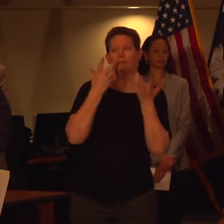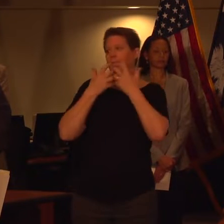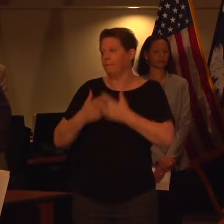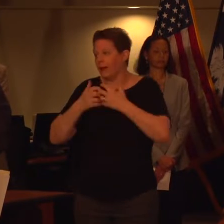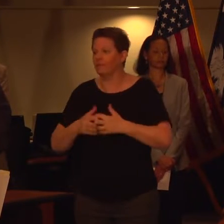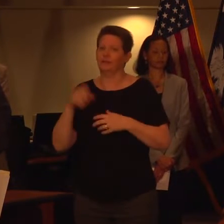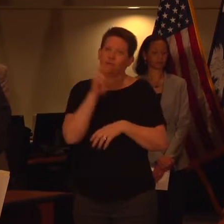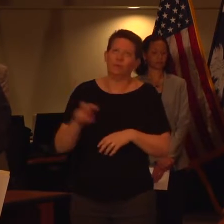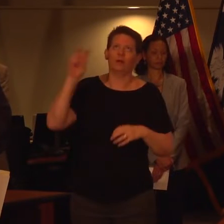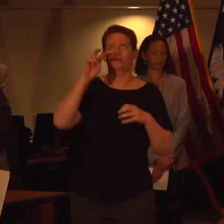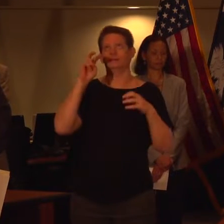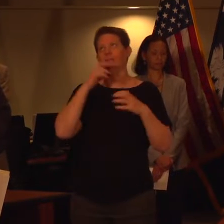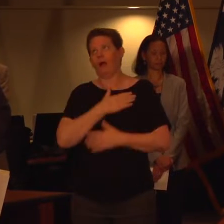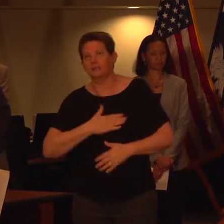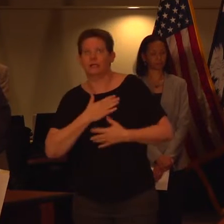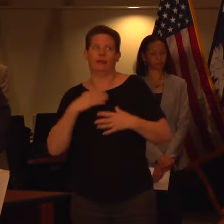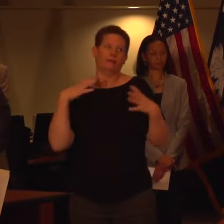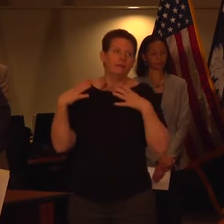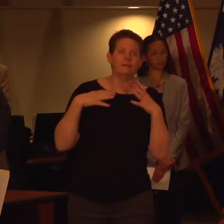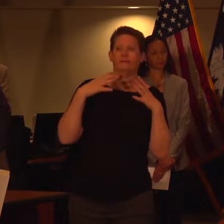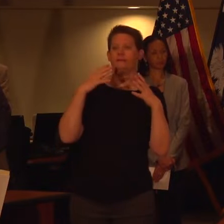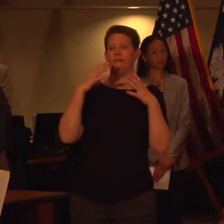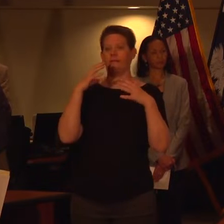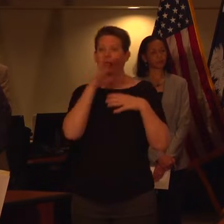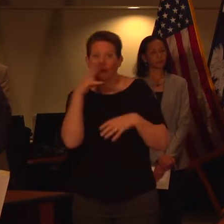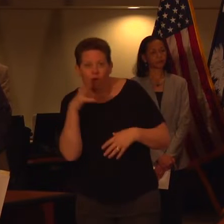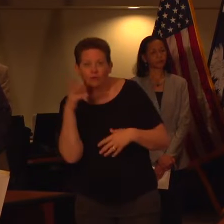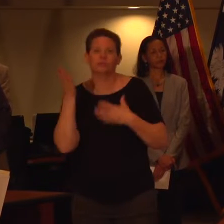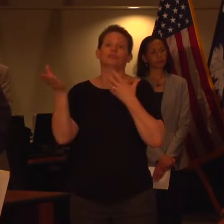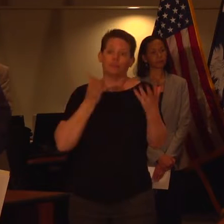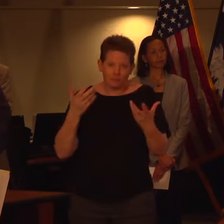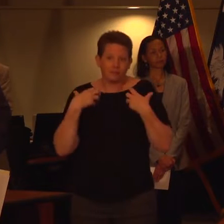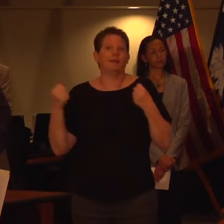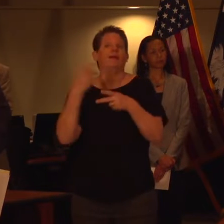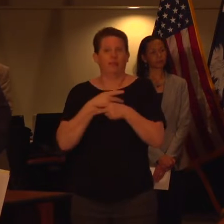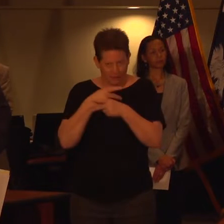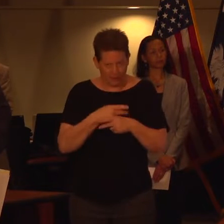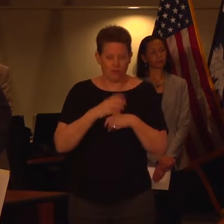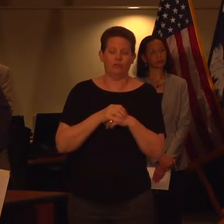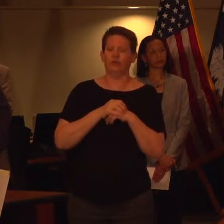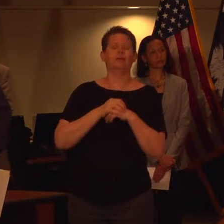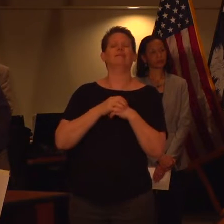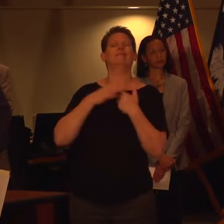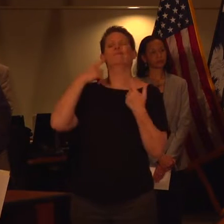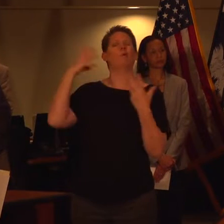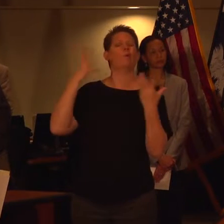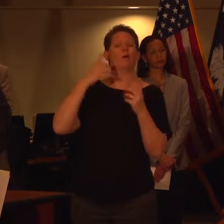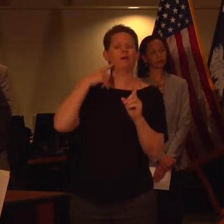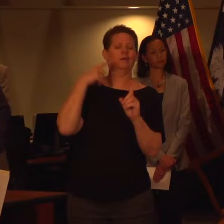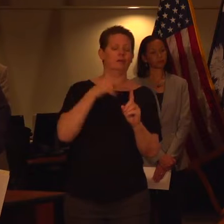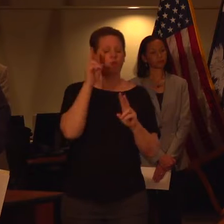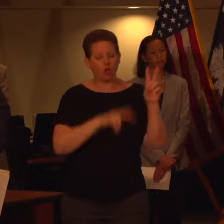manufacturing, tourism, hospitality, agribusiness, service, and healthcare. What will it do? It will target workforce